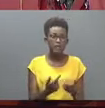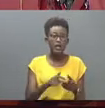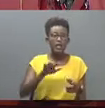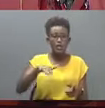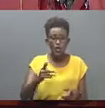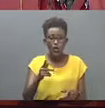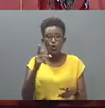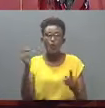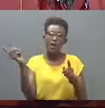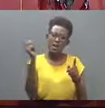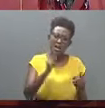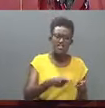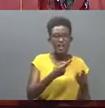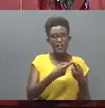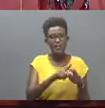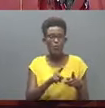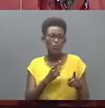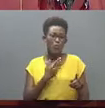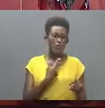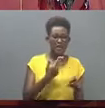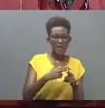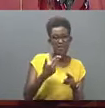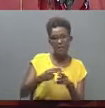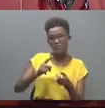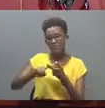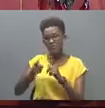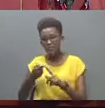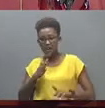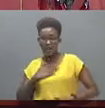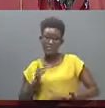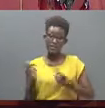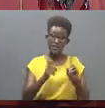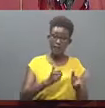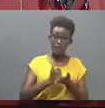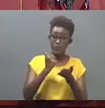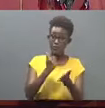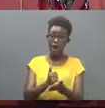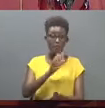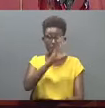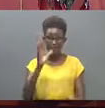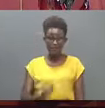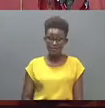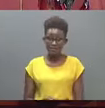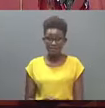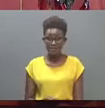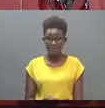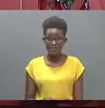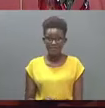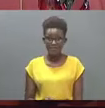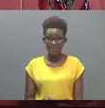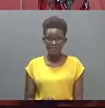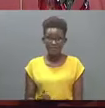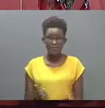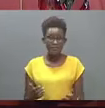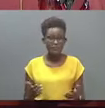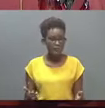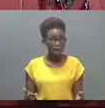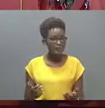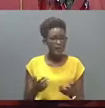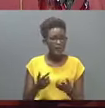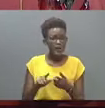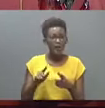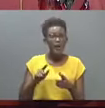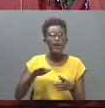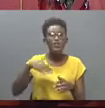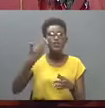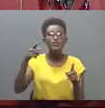came in the name of friends who are coming to help us. Baje nk'inshuti baje kudufasha. In the 16th